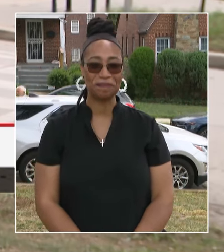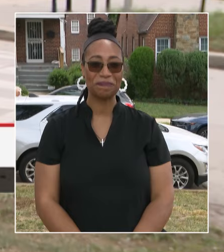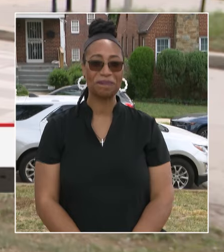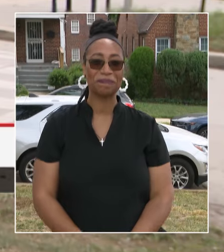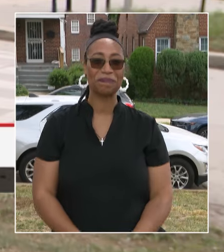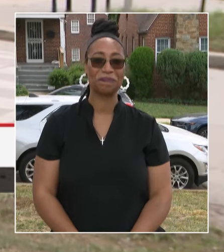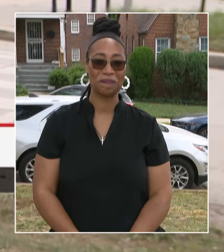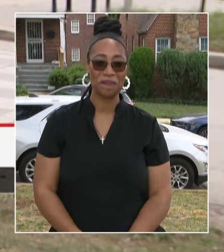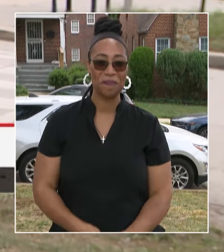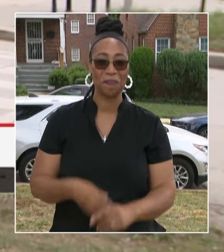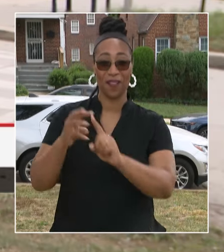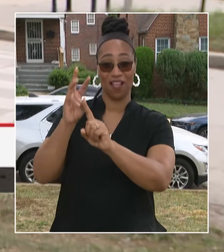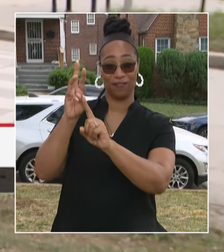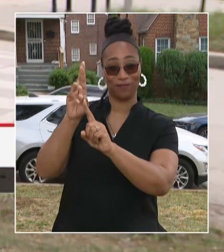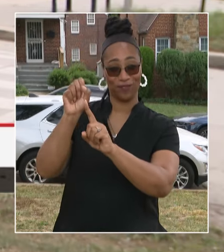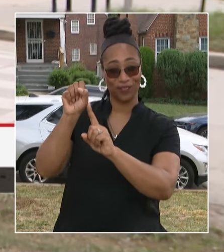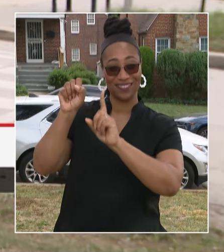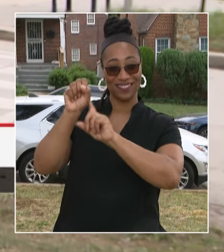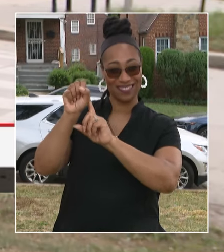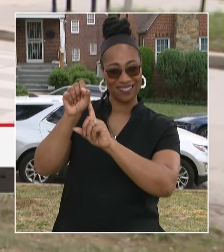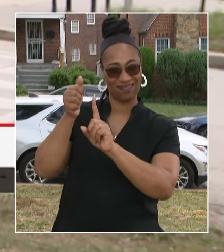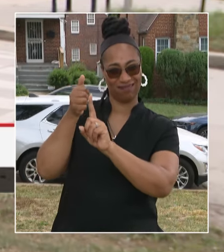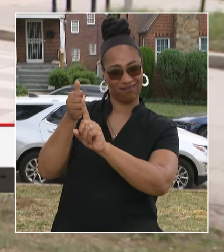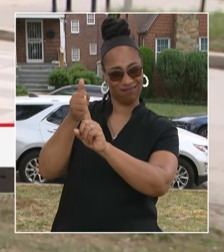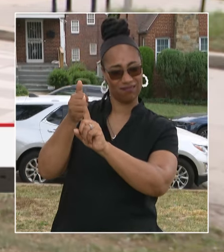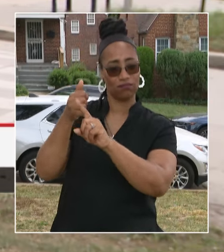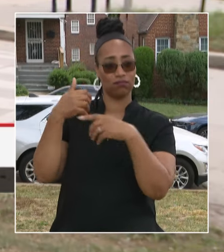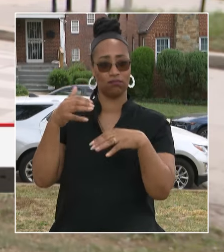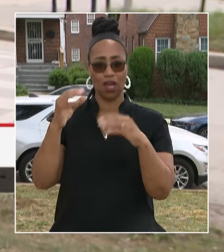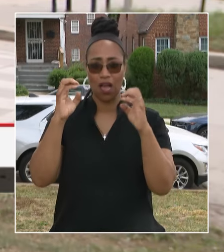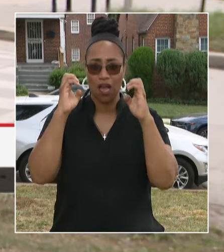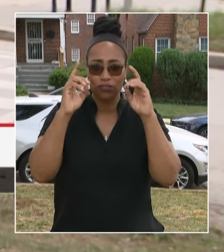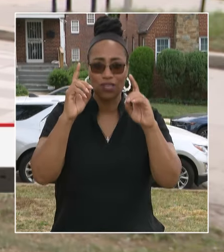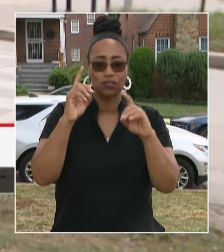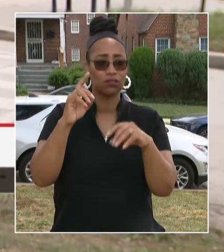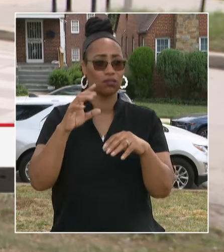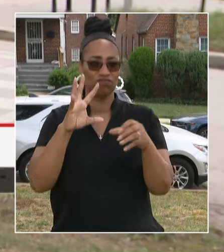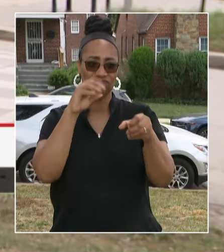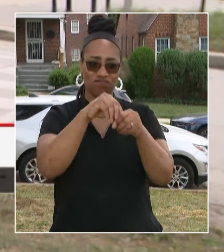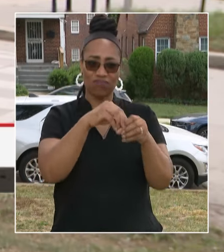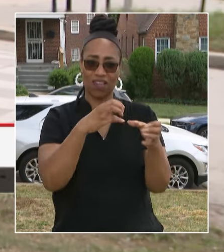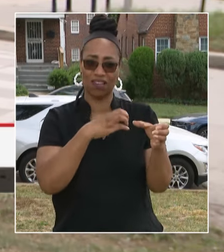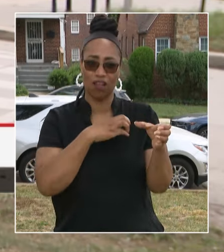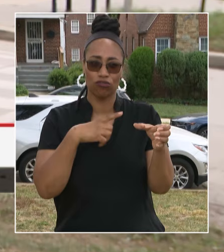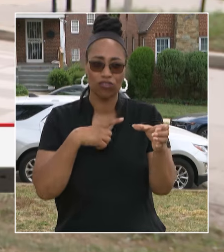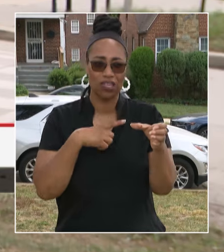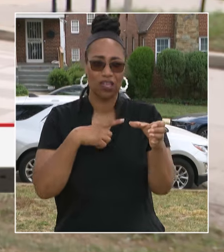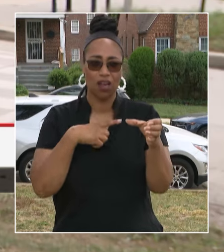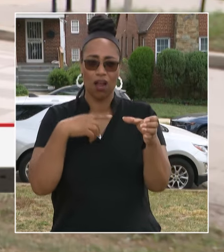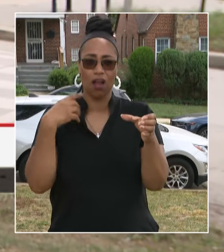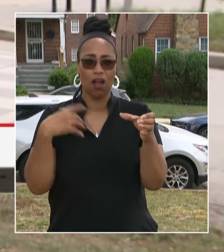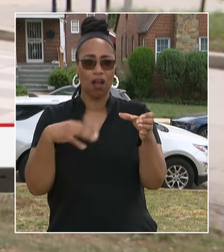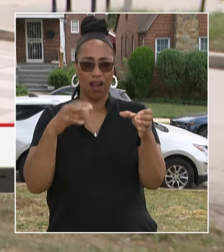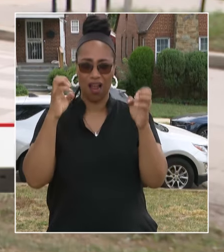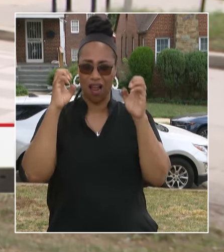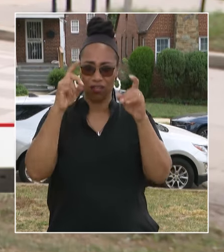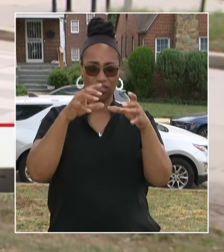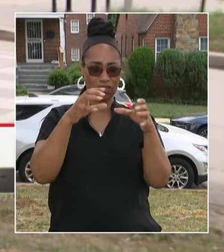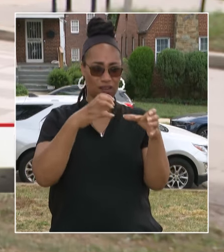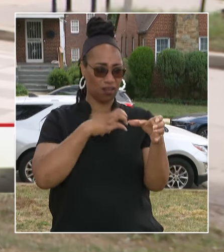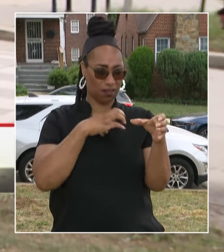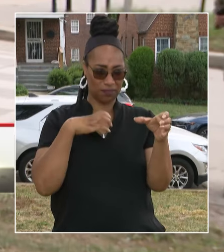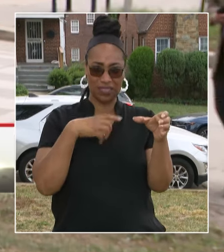honor the rich history of William Spaulding is telling our chairman that we need an education committee back on the council. I'll leave